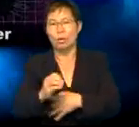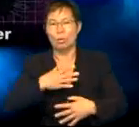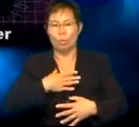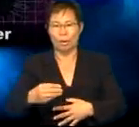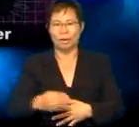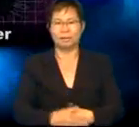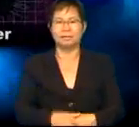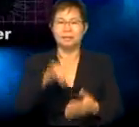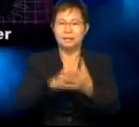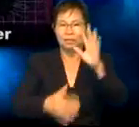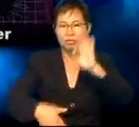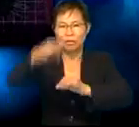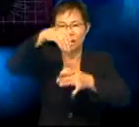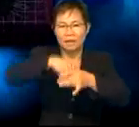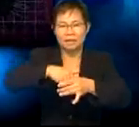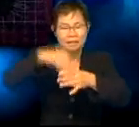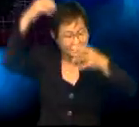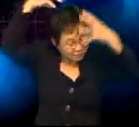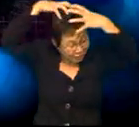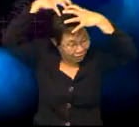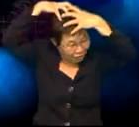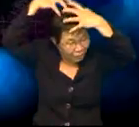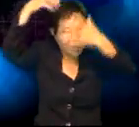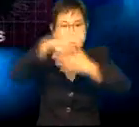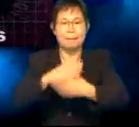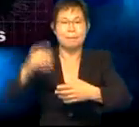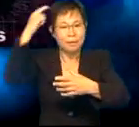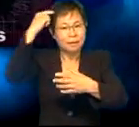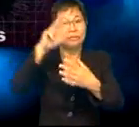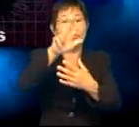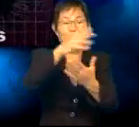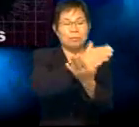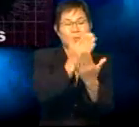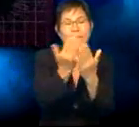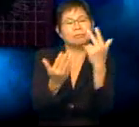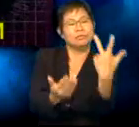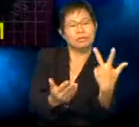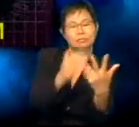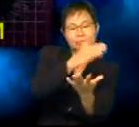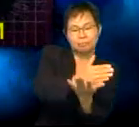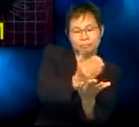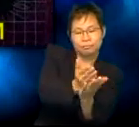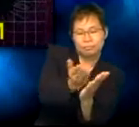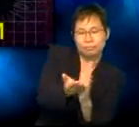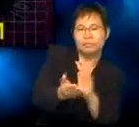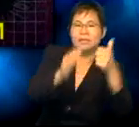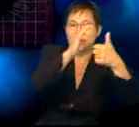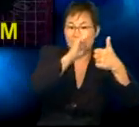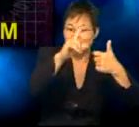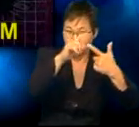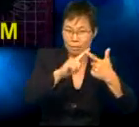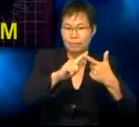matter. This is found inside his skull. The brain has three main parts: the